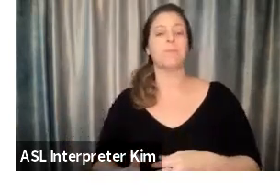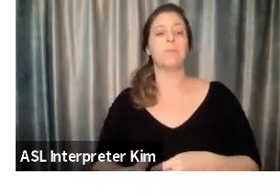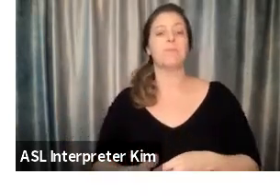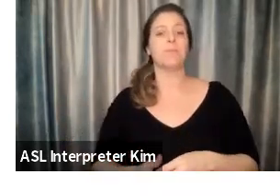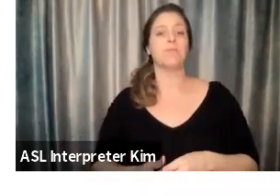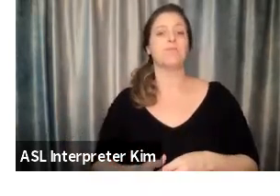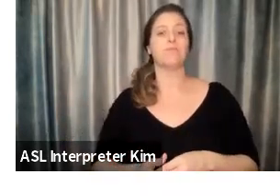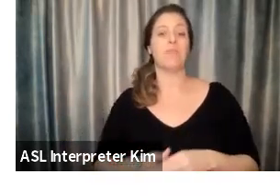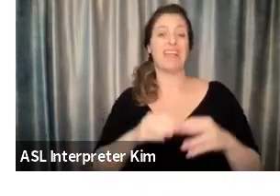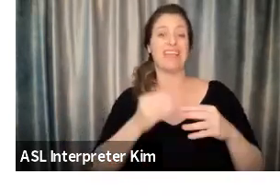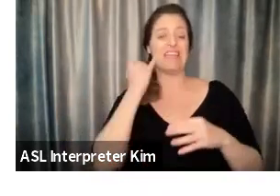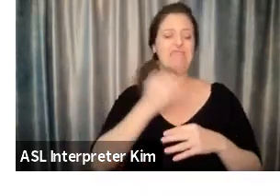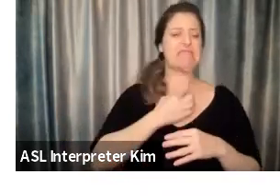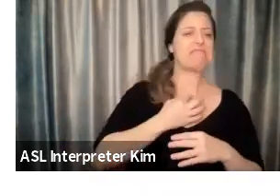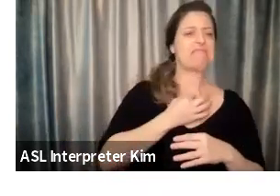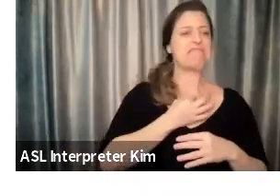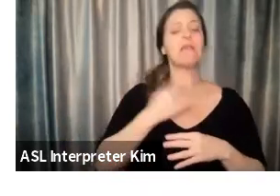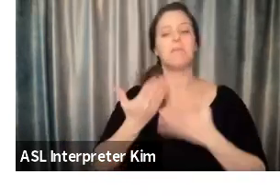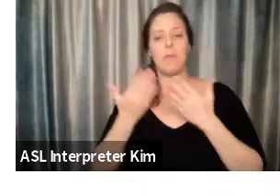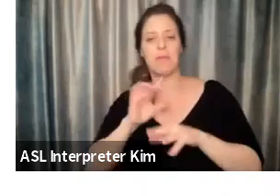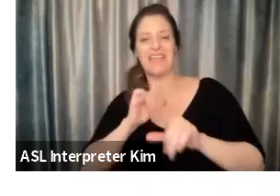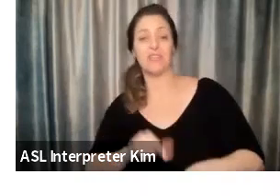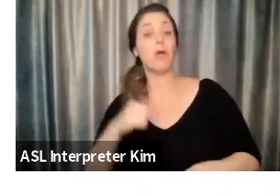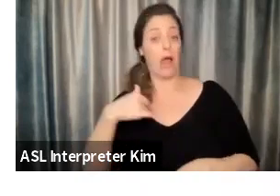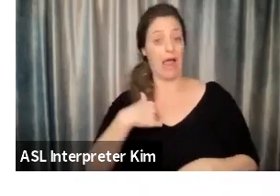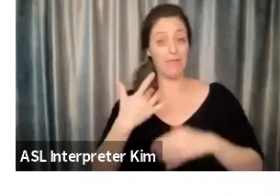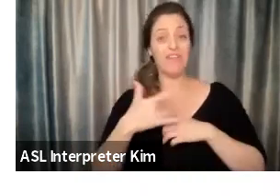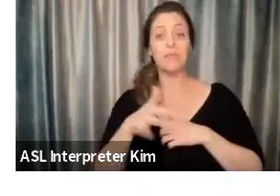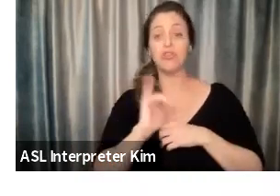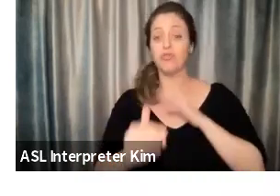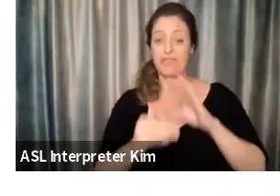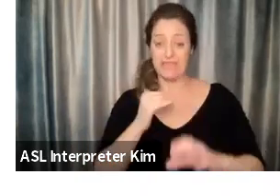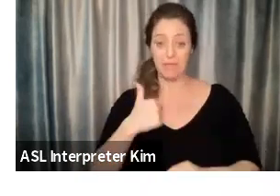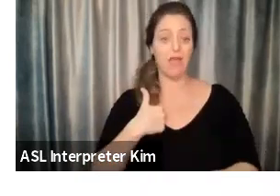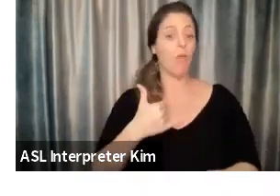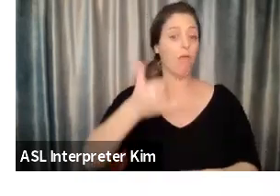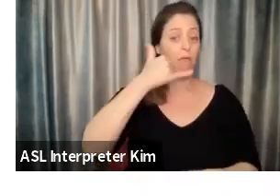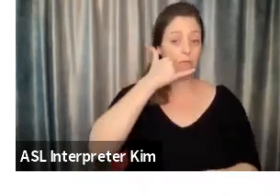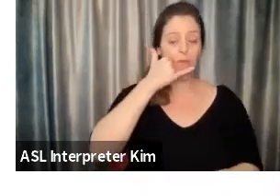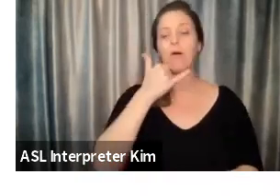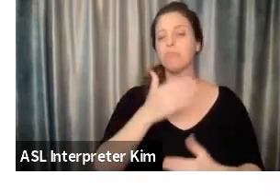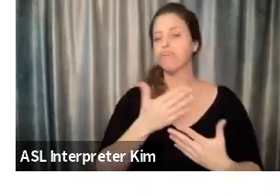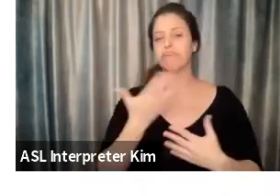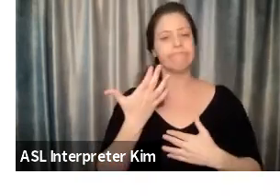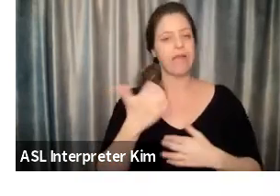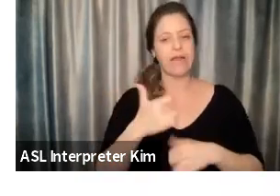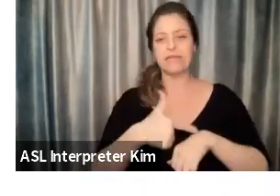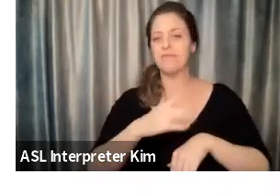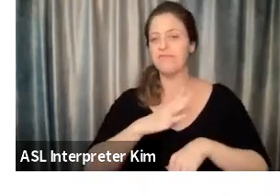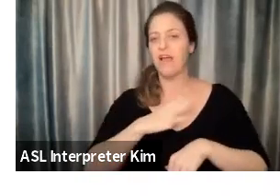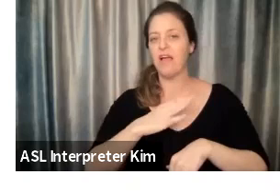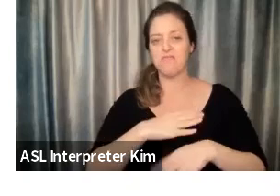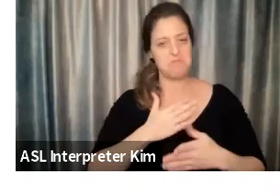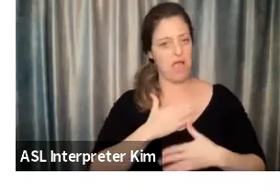have answers for you. But I'm always available. You can email me or call me. I'll be glad to assist you with that